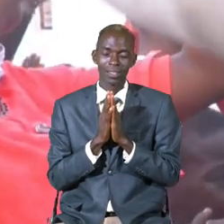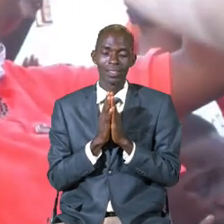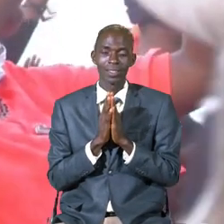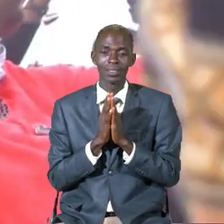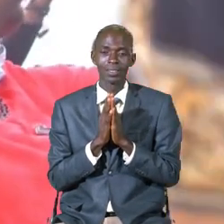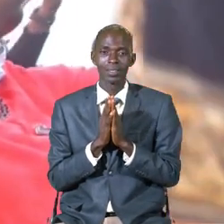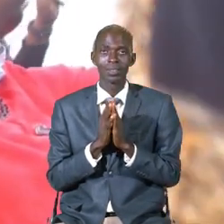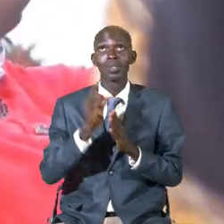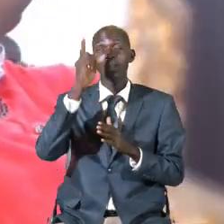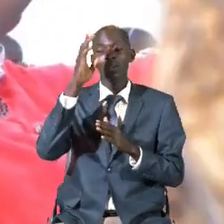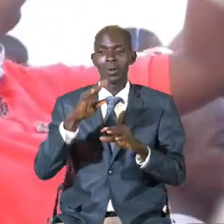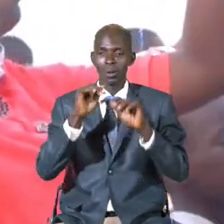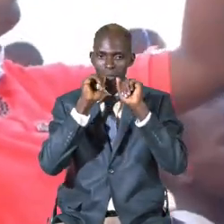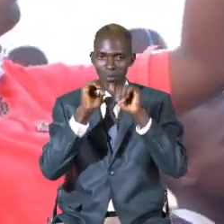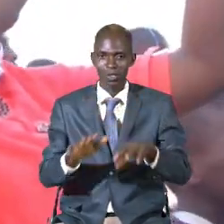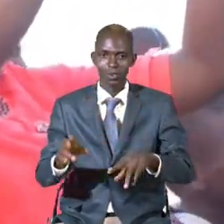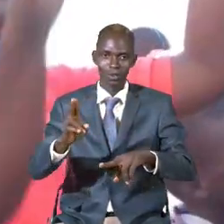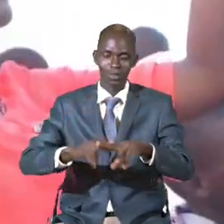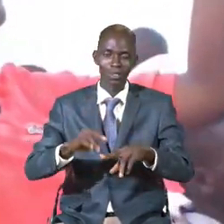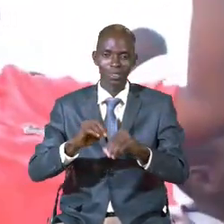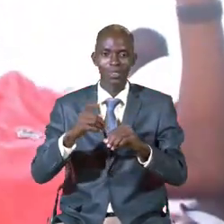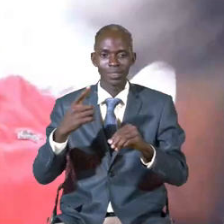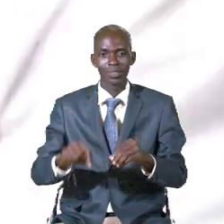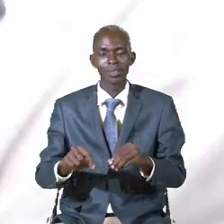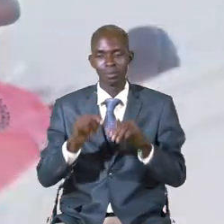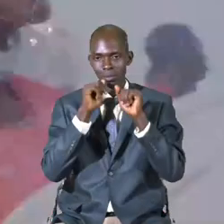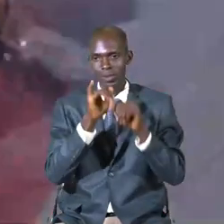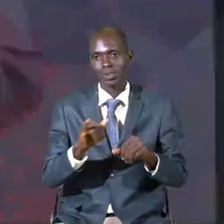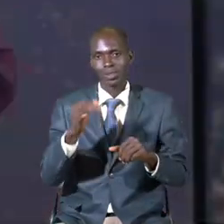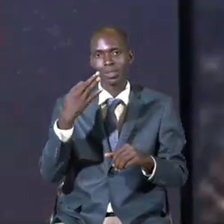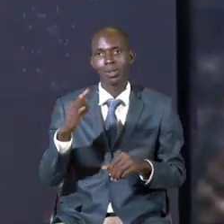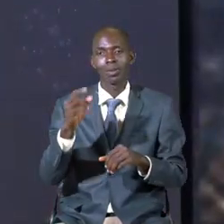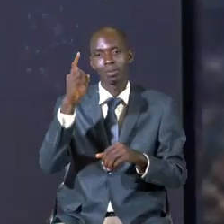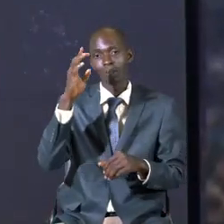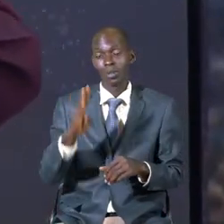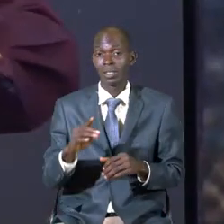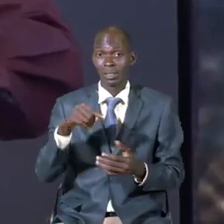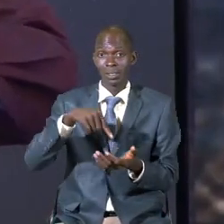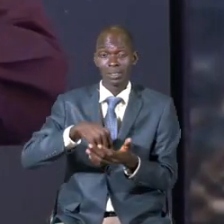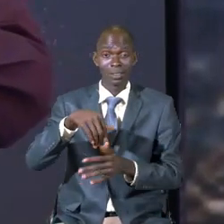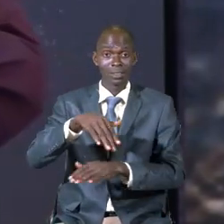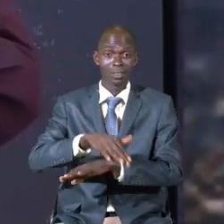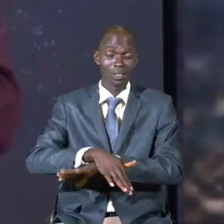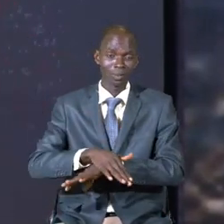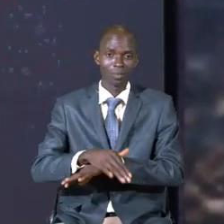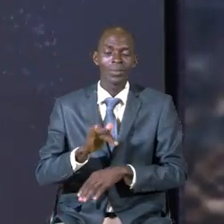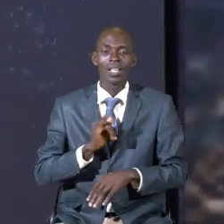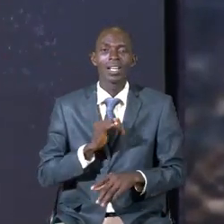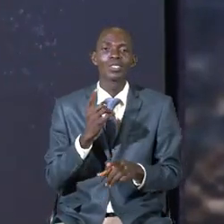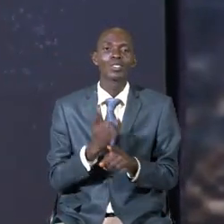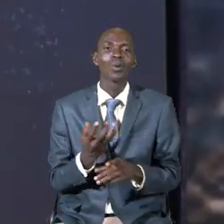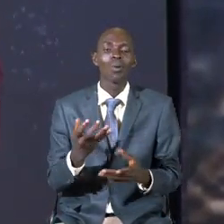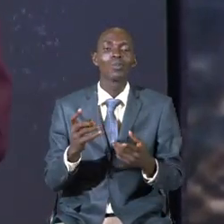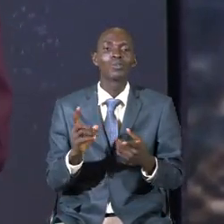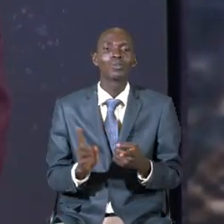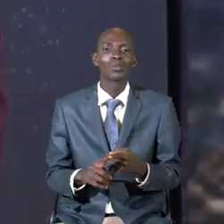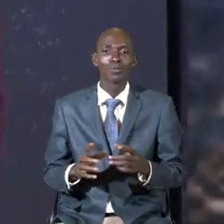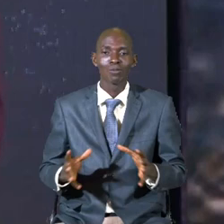god bless you sinner in the blessing of god tonight i just want to package